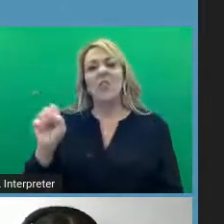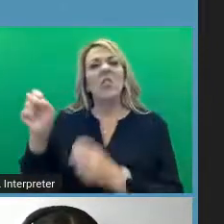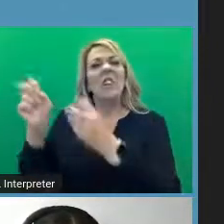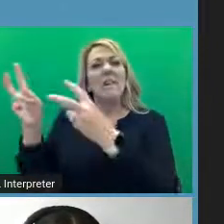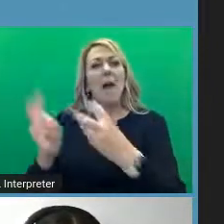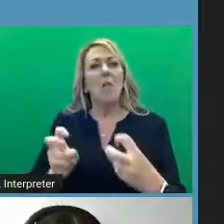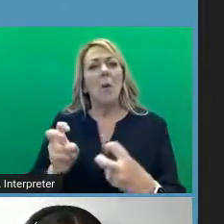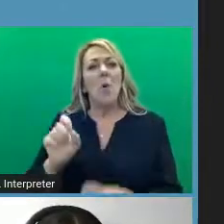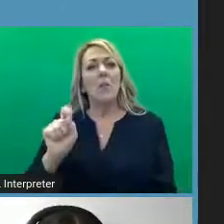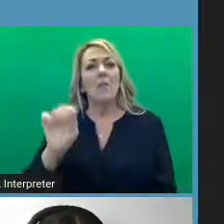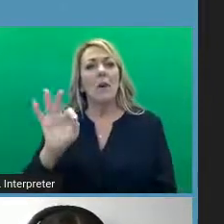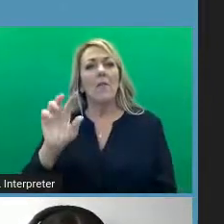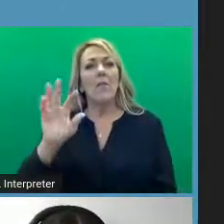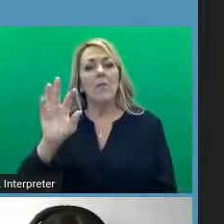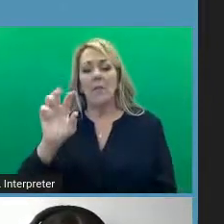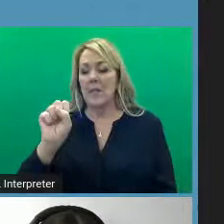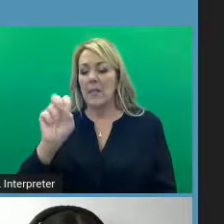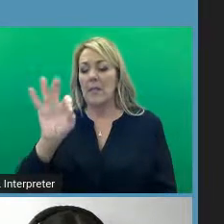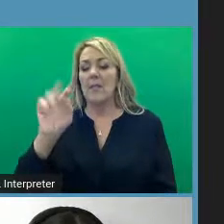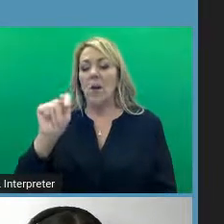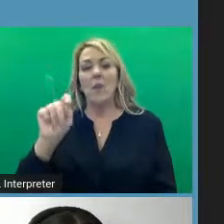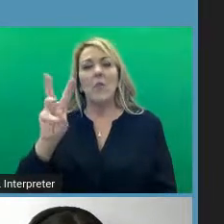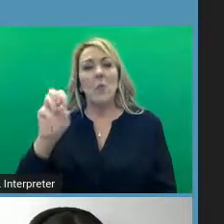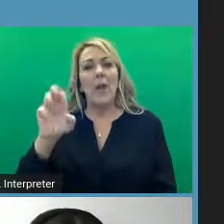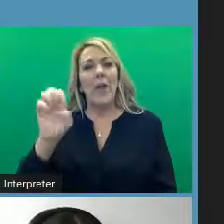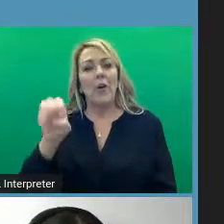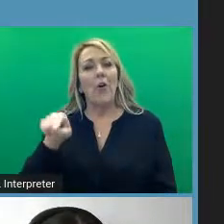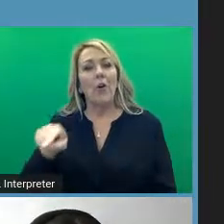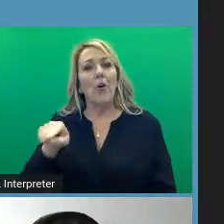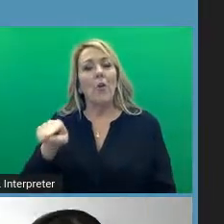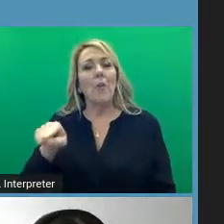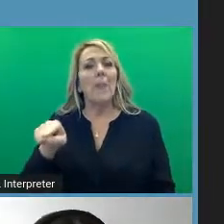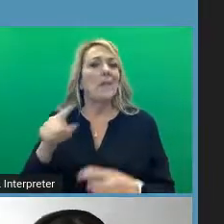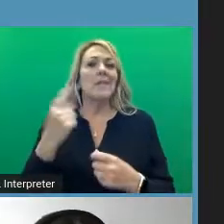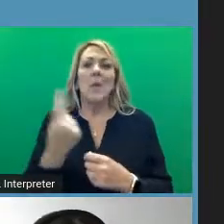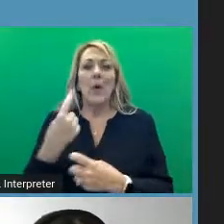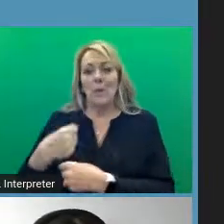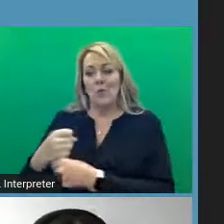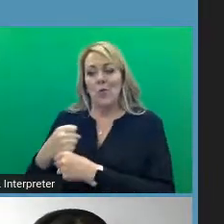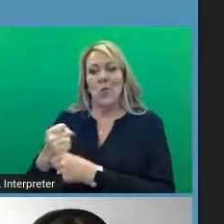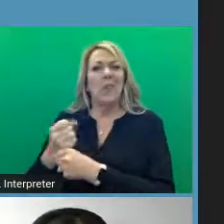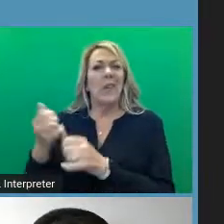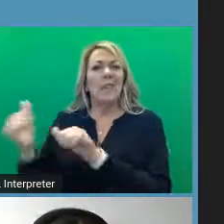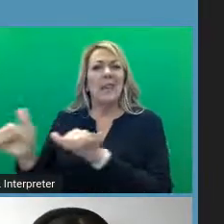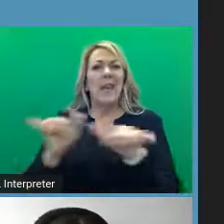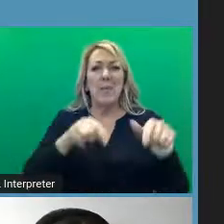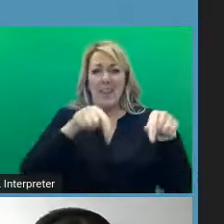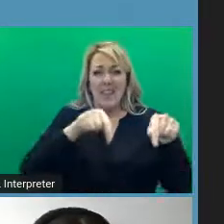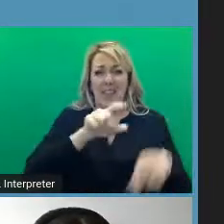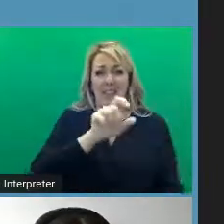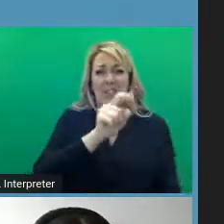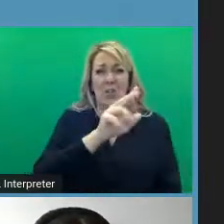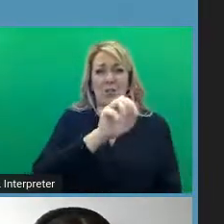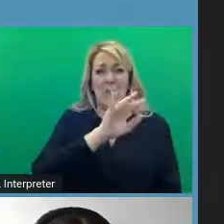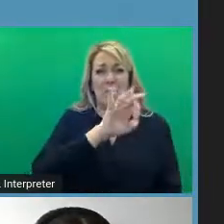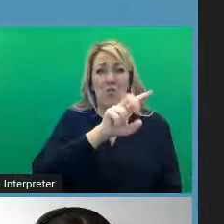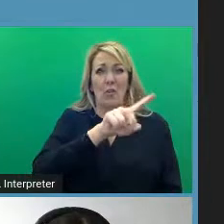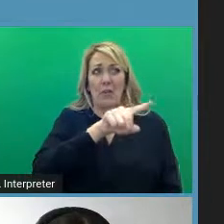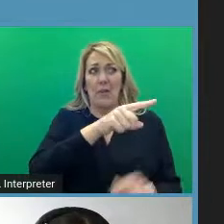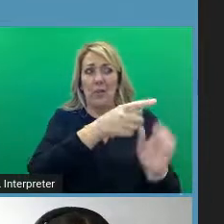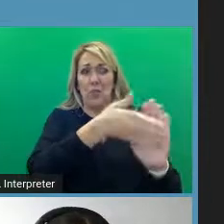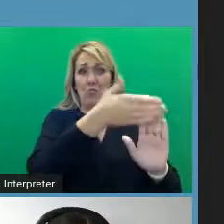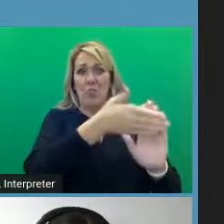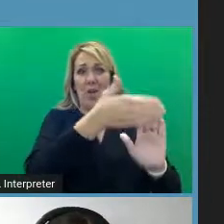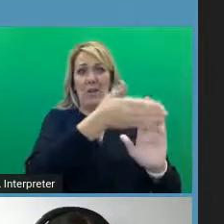software where you would have somebody sort of playing producer, similar to how StreamYard works. You need someone to operate as the